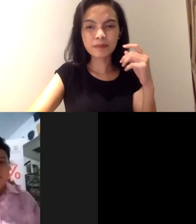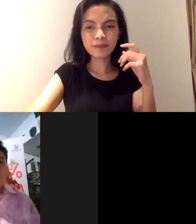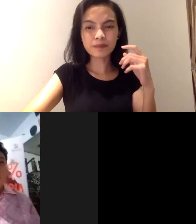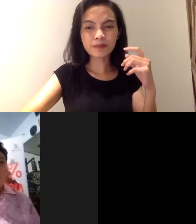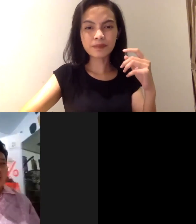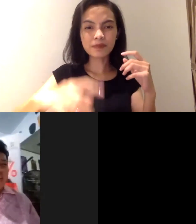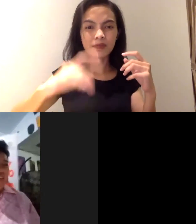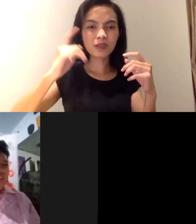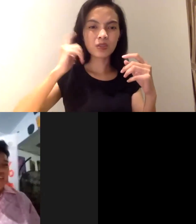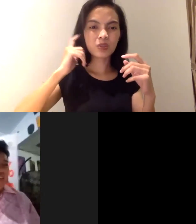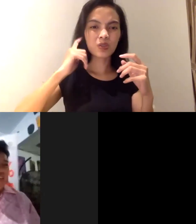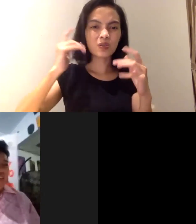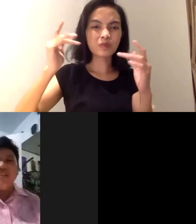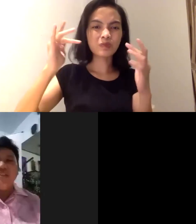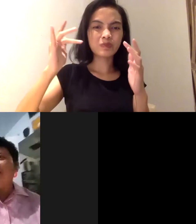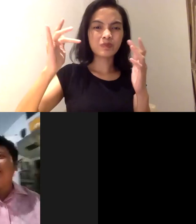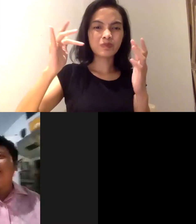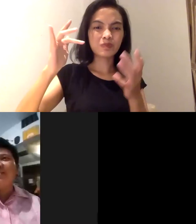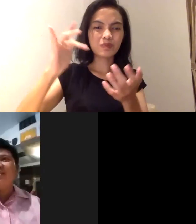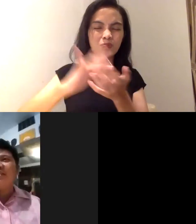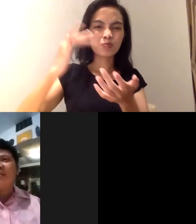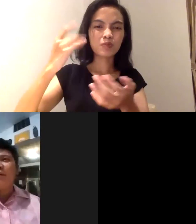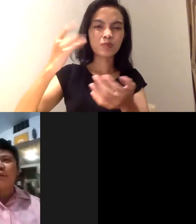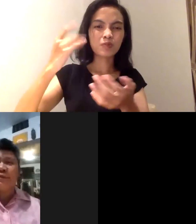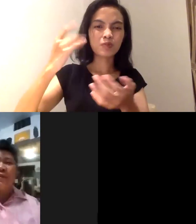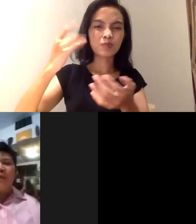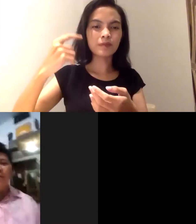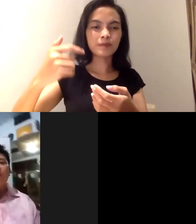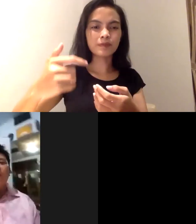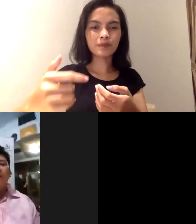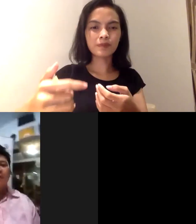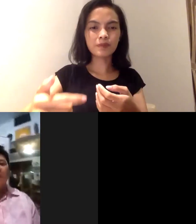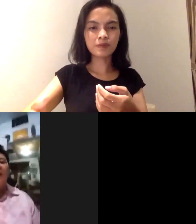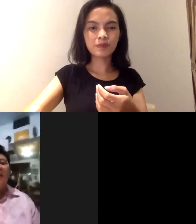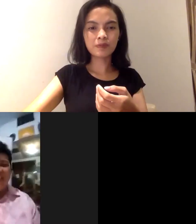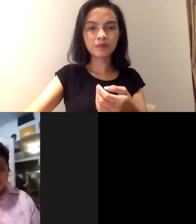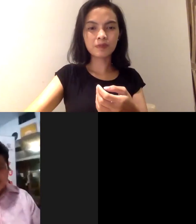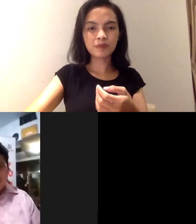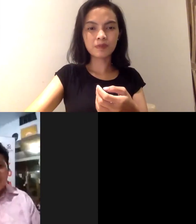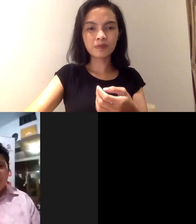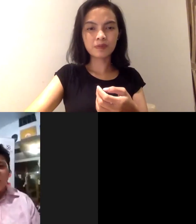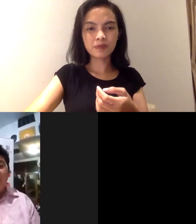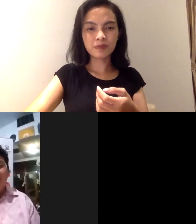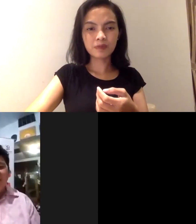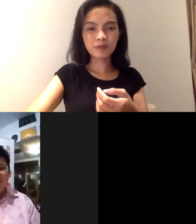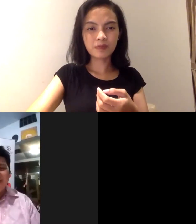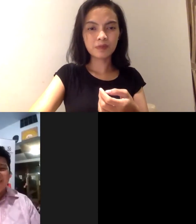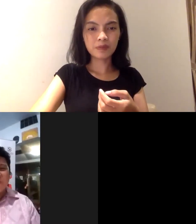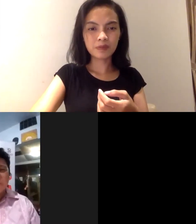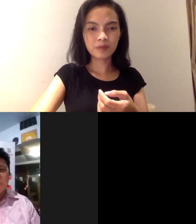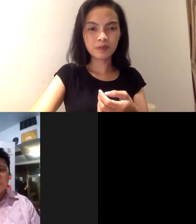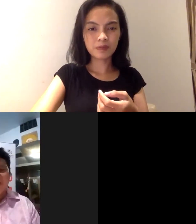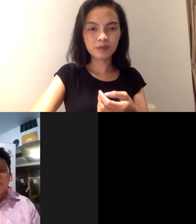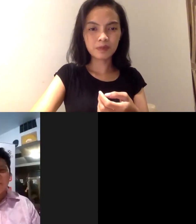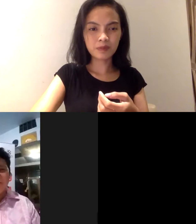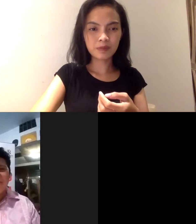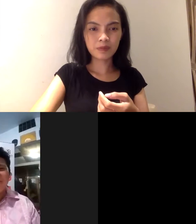feedback difficulties. Maybe we can try to connect once again.